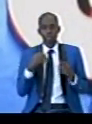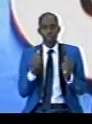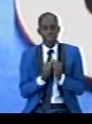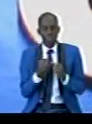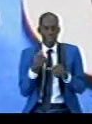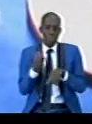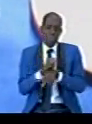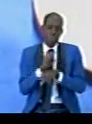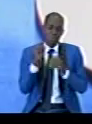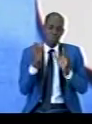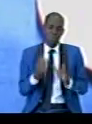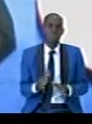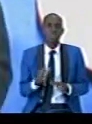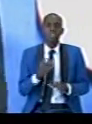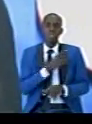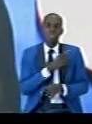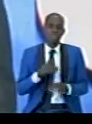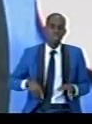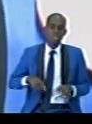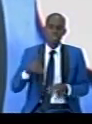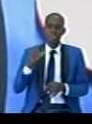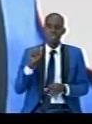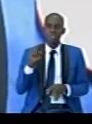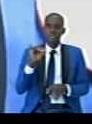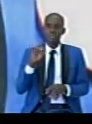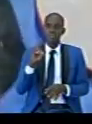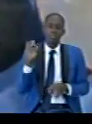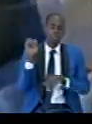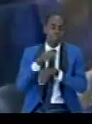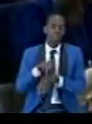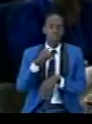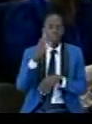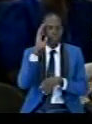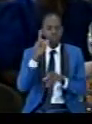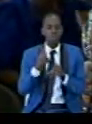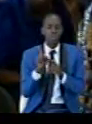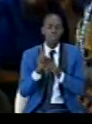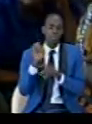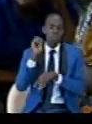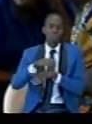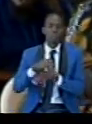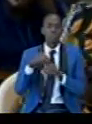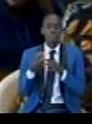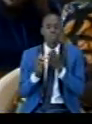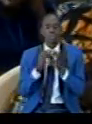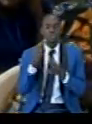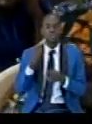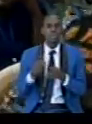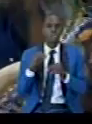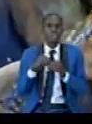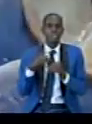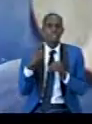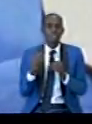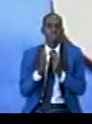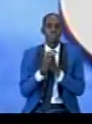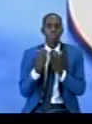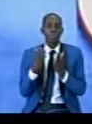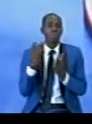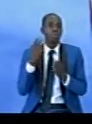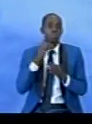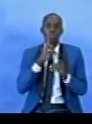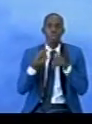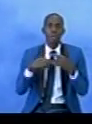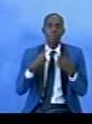that. David overcame. You will overcome. Look at Paul, the apostle. Paul, the apostle, 40 people,